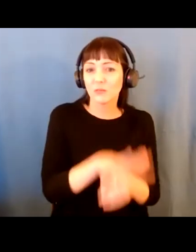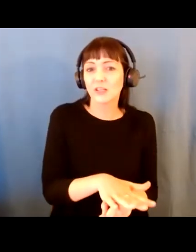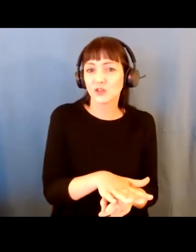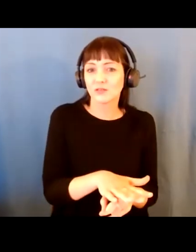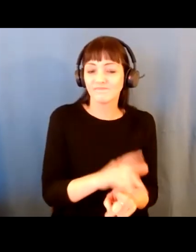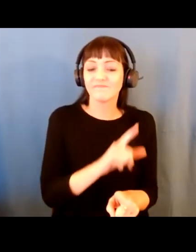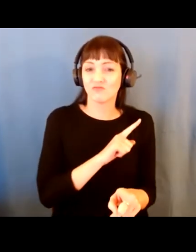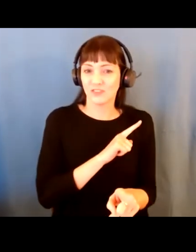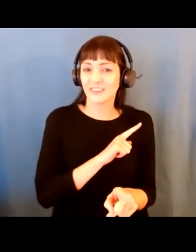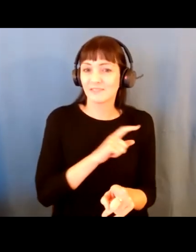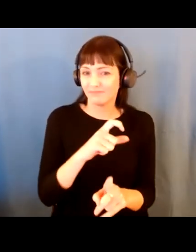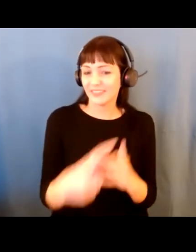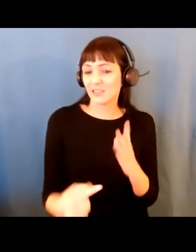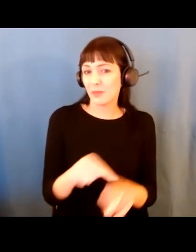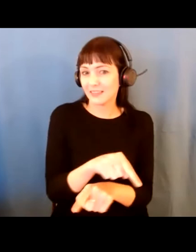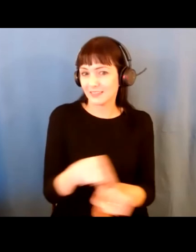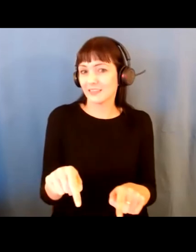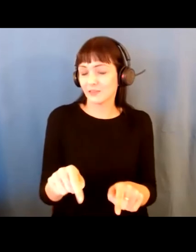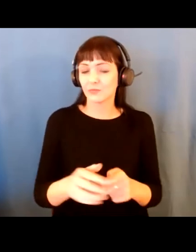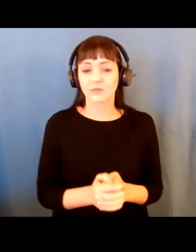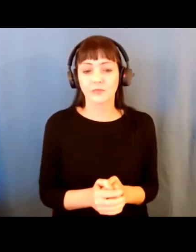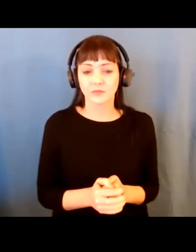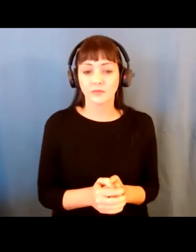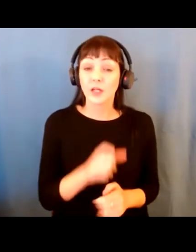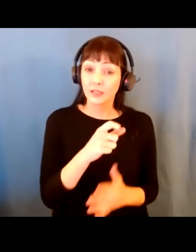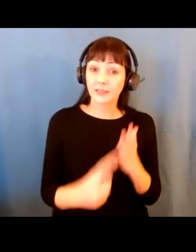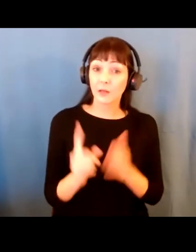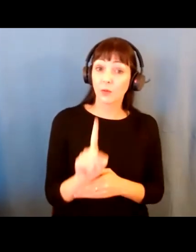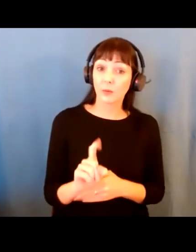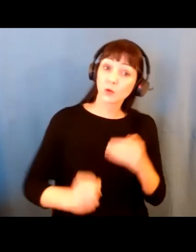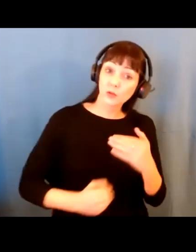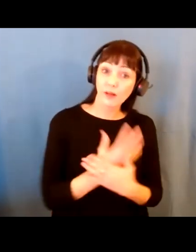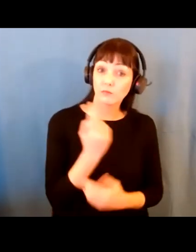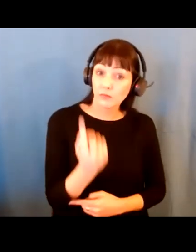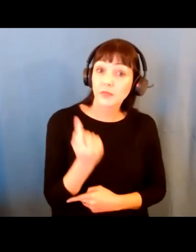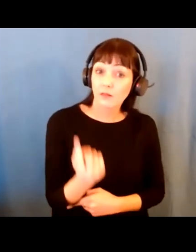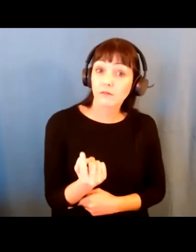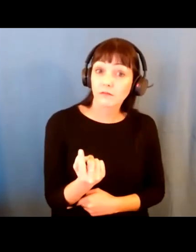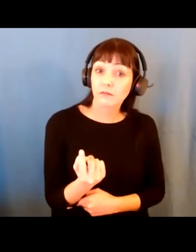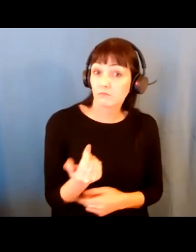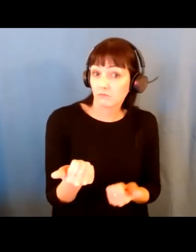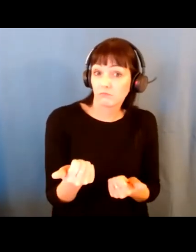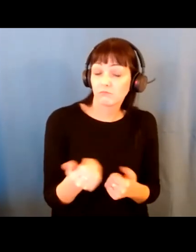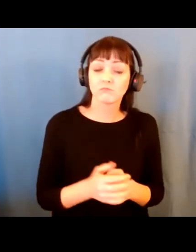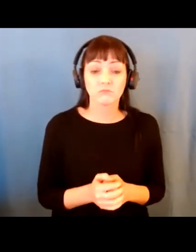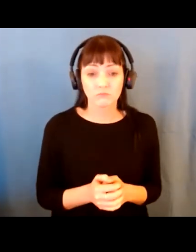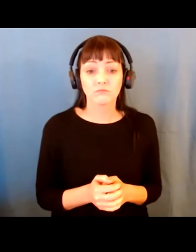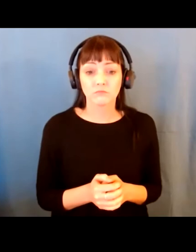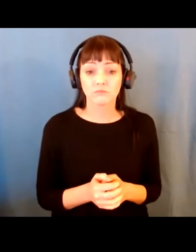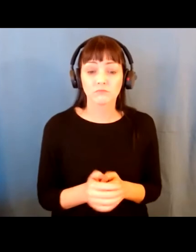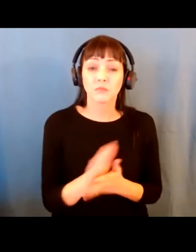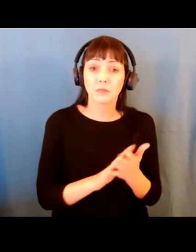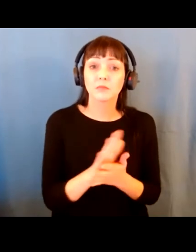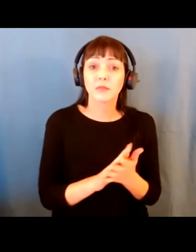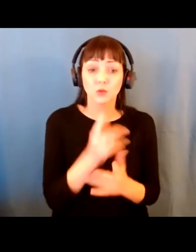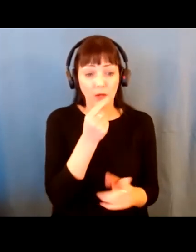It was developed by disabled people. That will come as no surprise. and it was to identify and take action